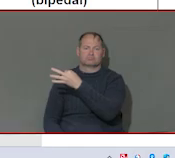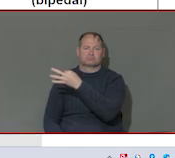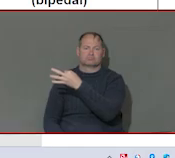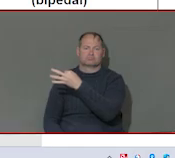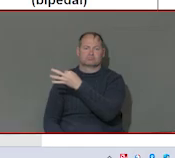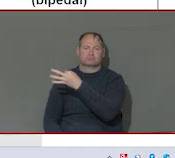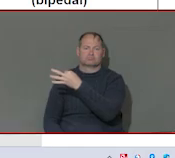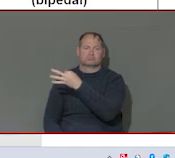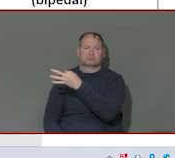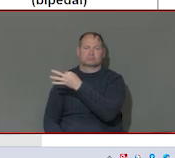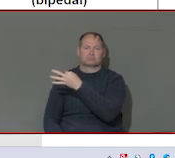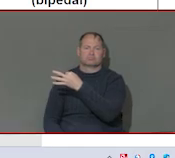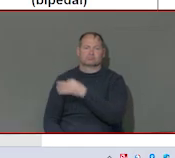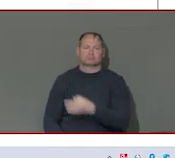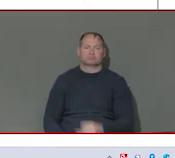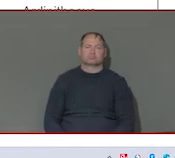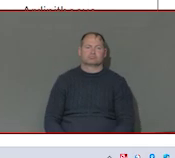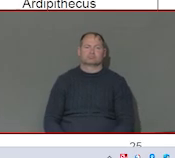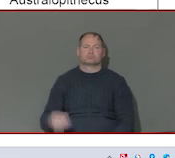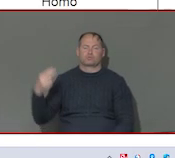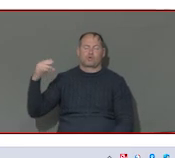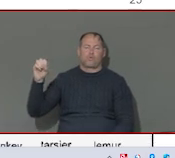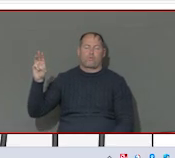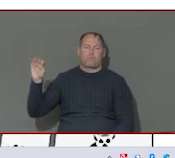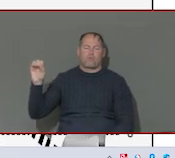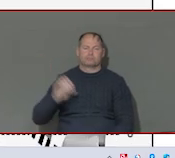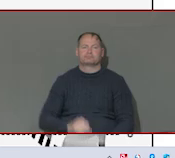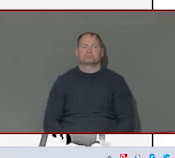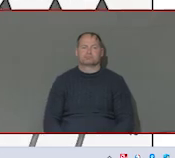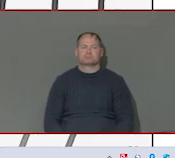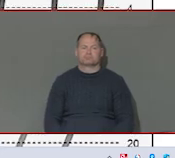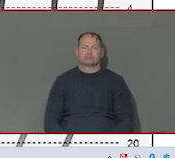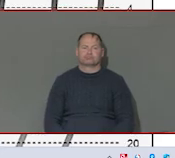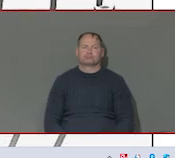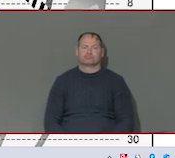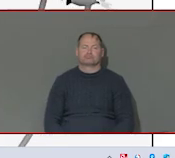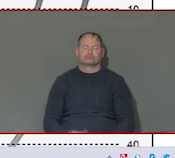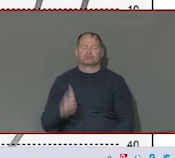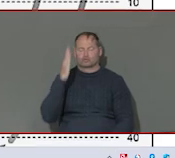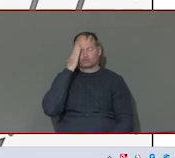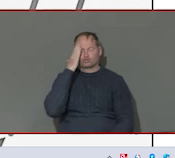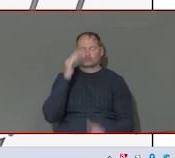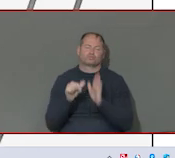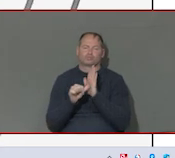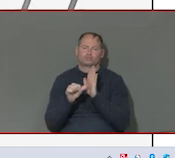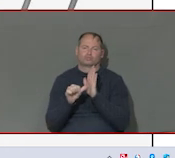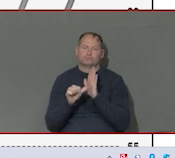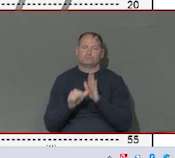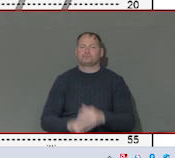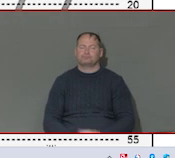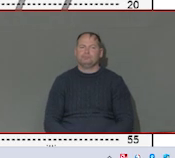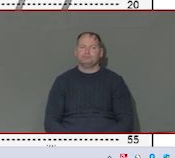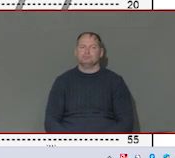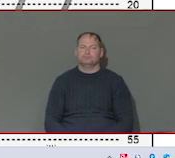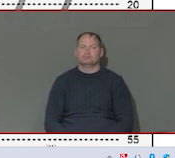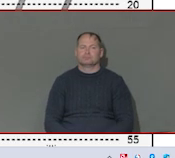the Homo species. So that is also very important. Now, you